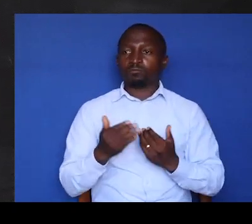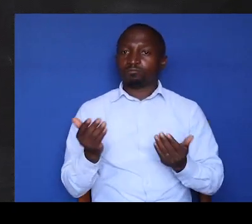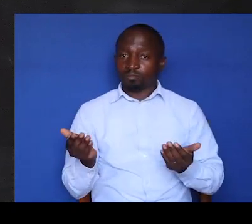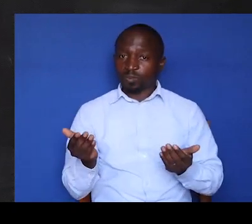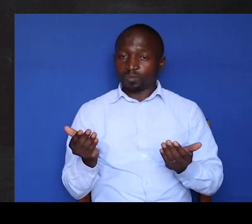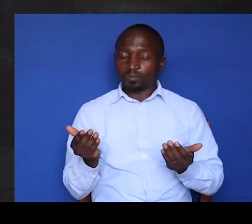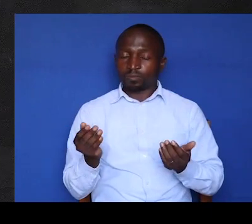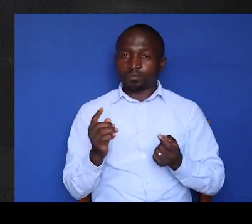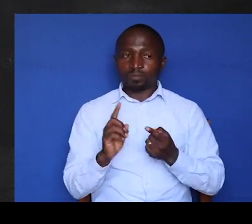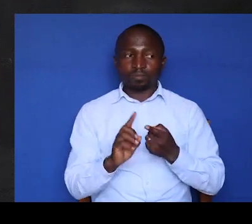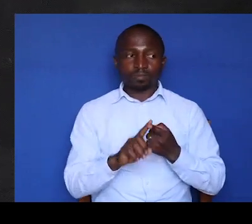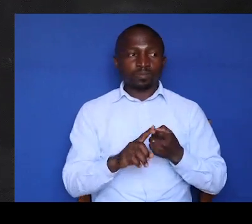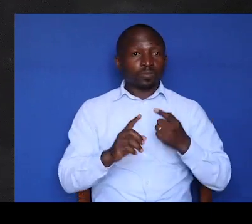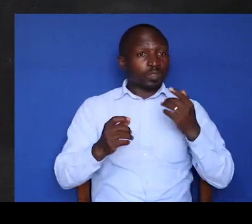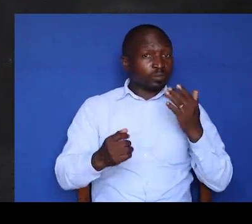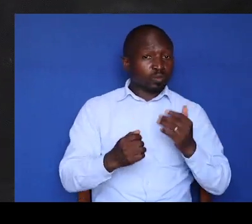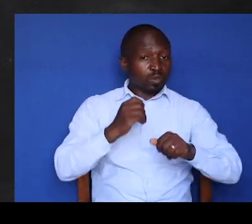1 wet